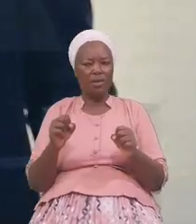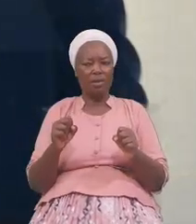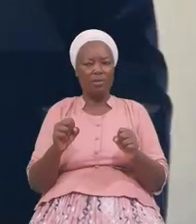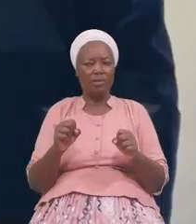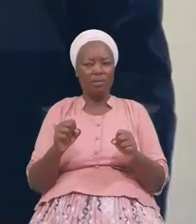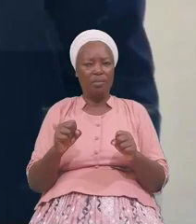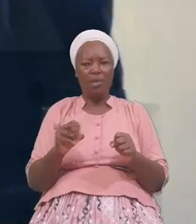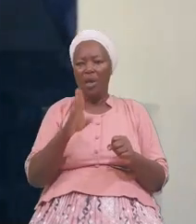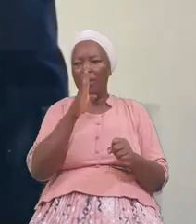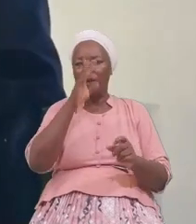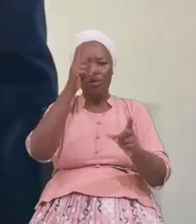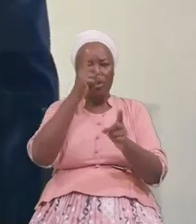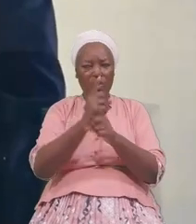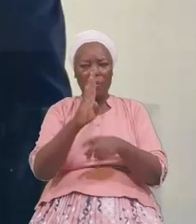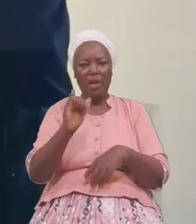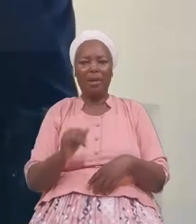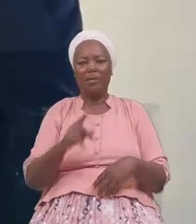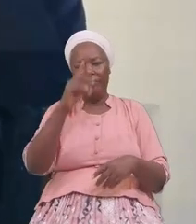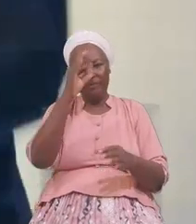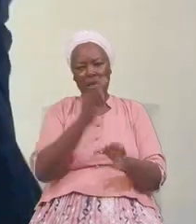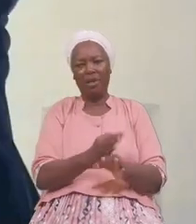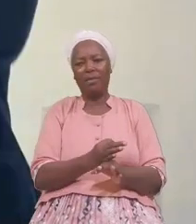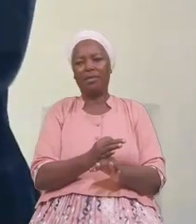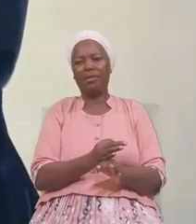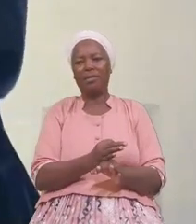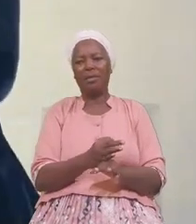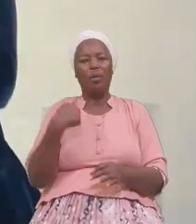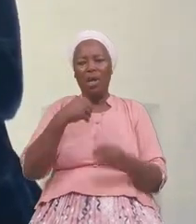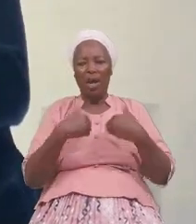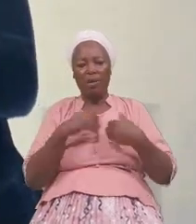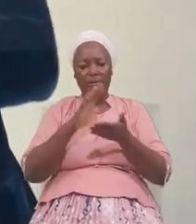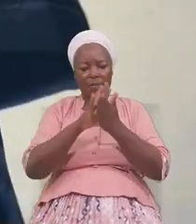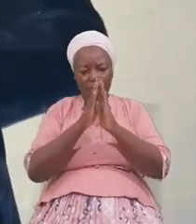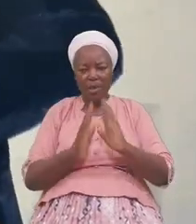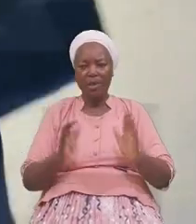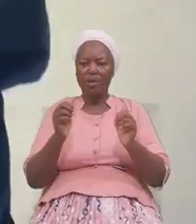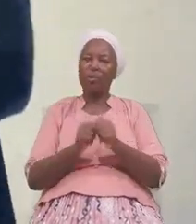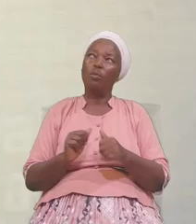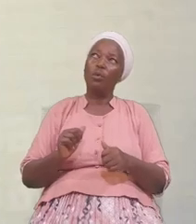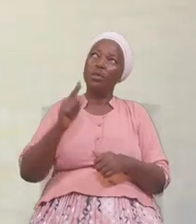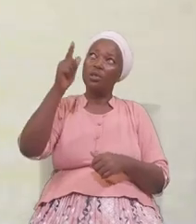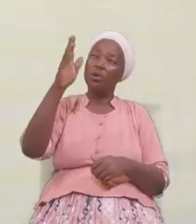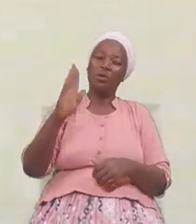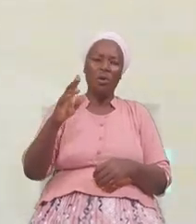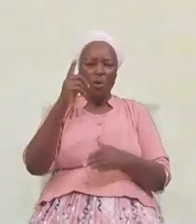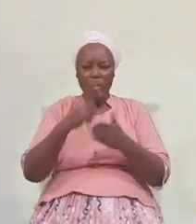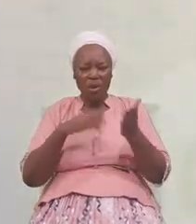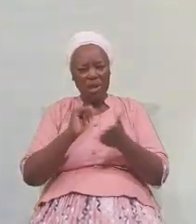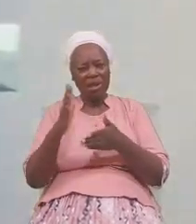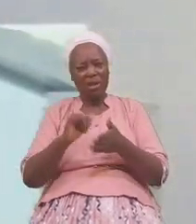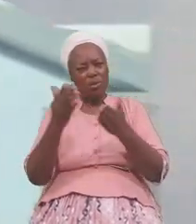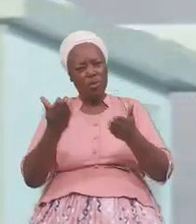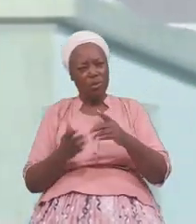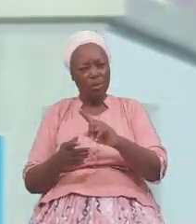Being justified by faith, we have peace with God. What do you want?